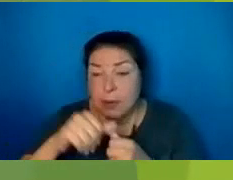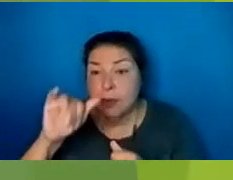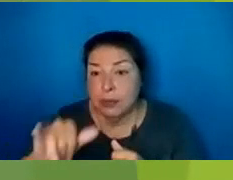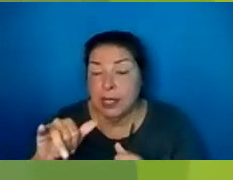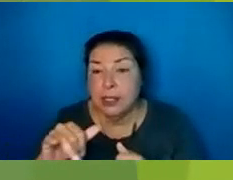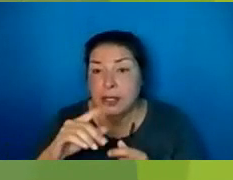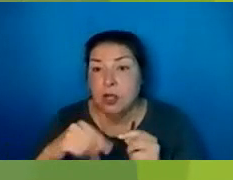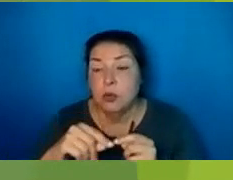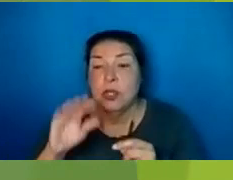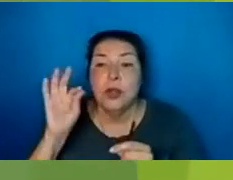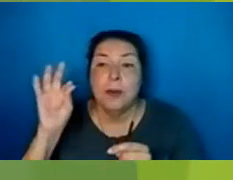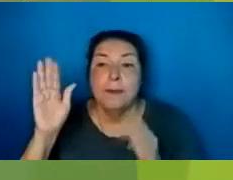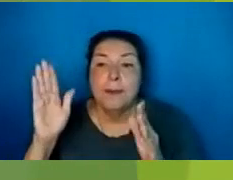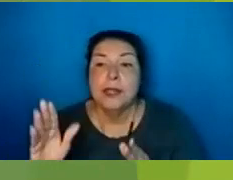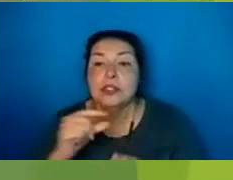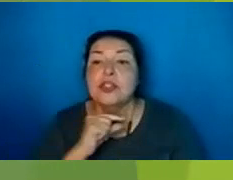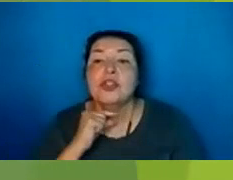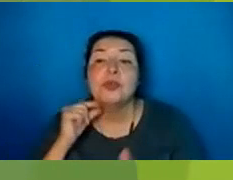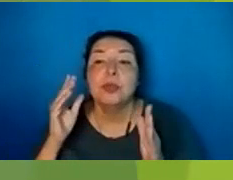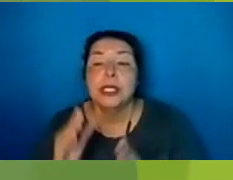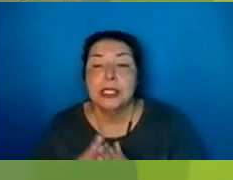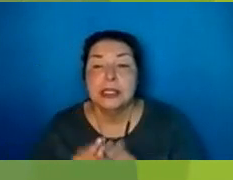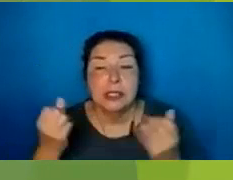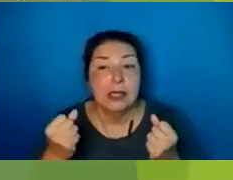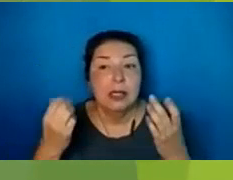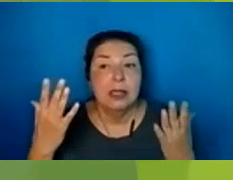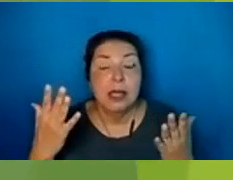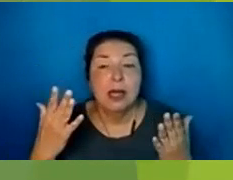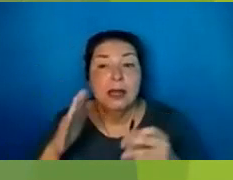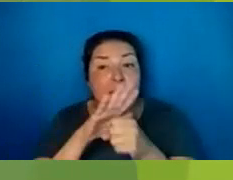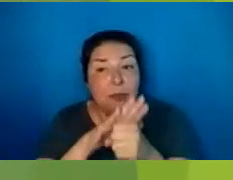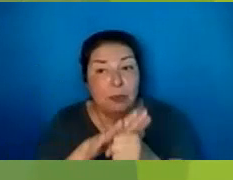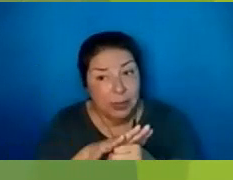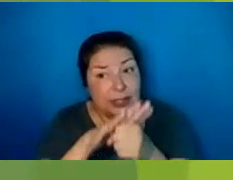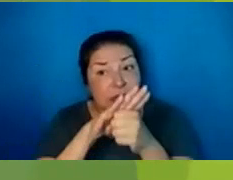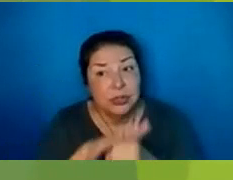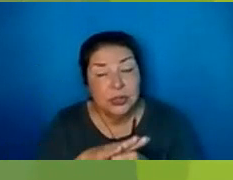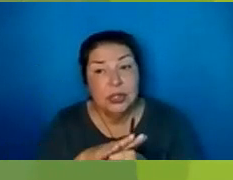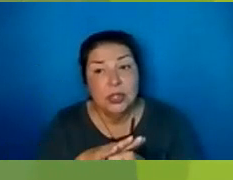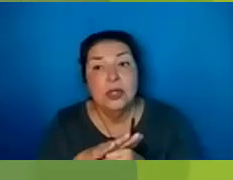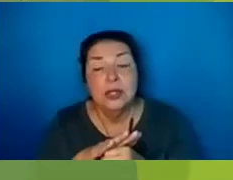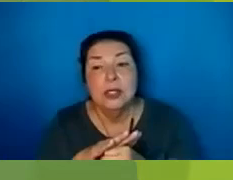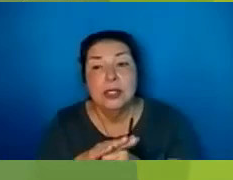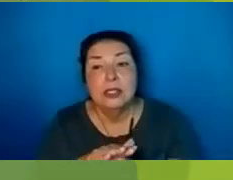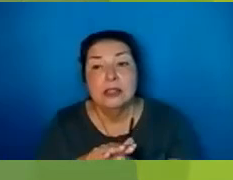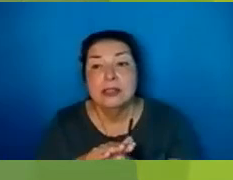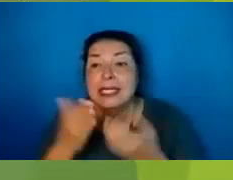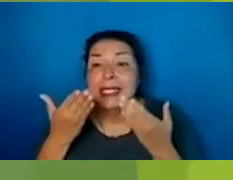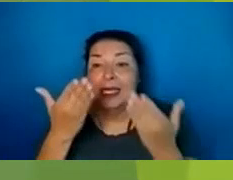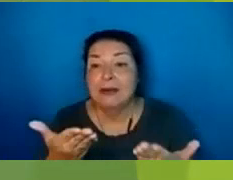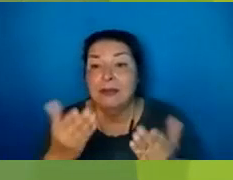under a lot of pressure to deliver the word of God to